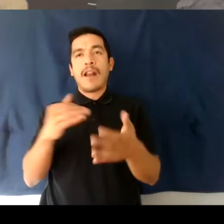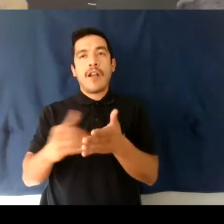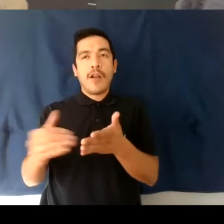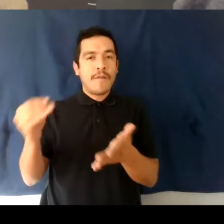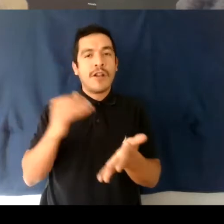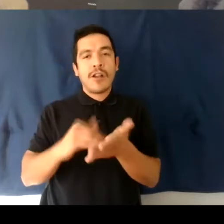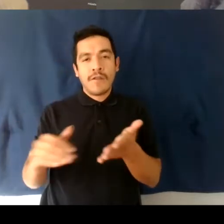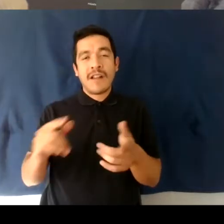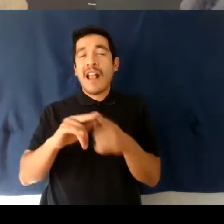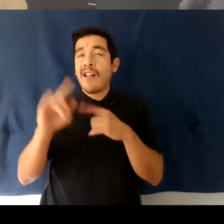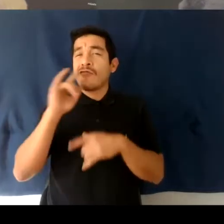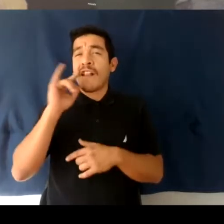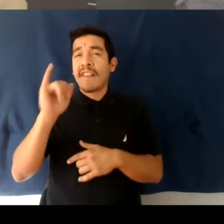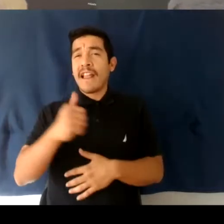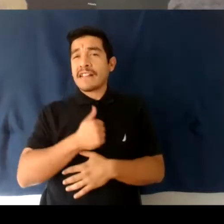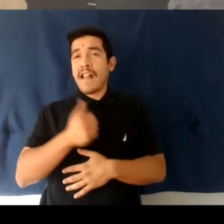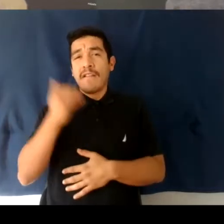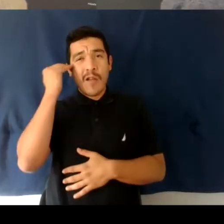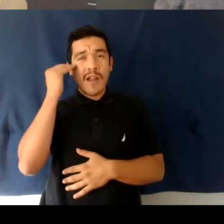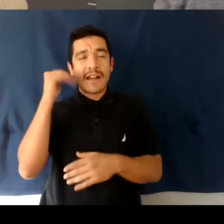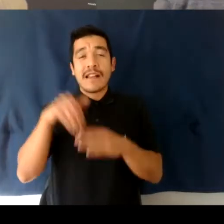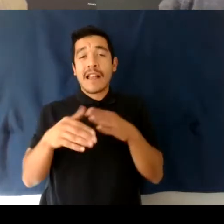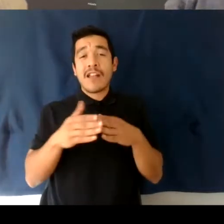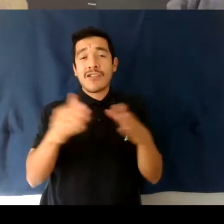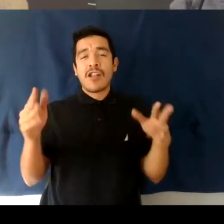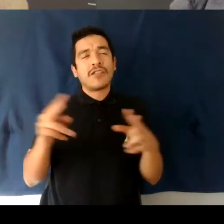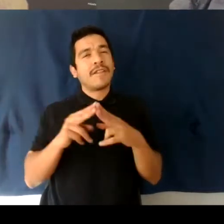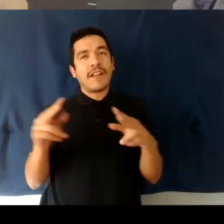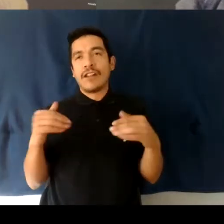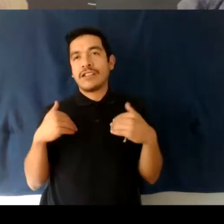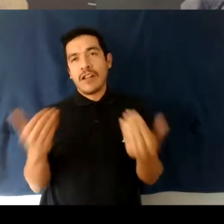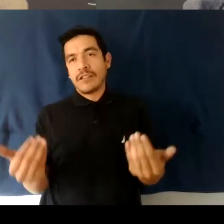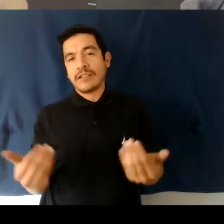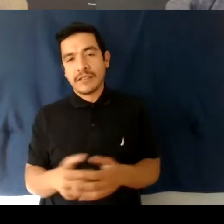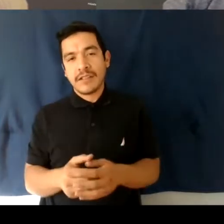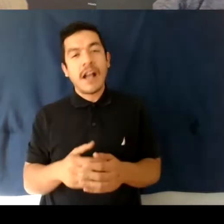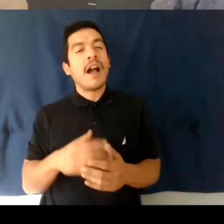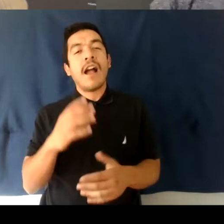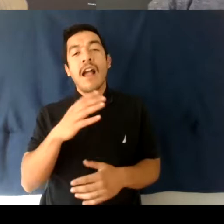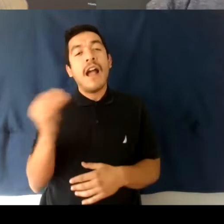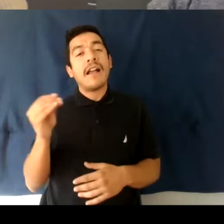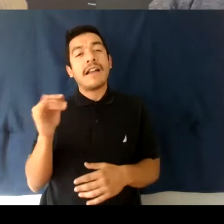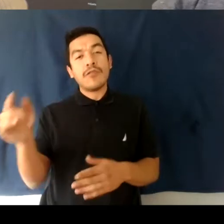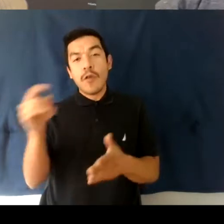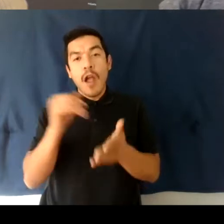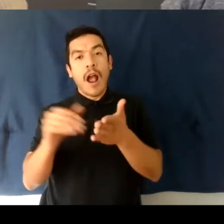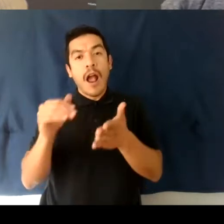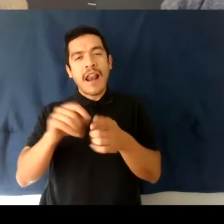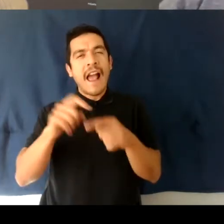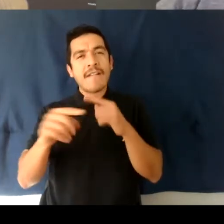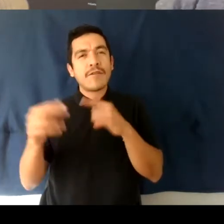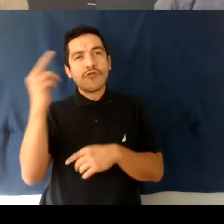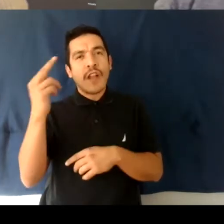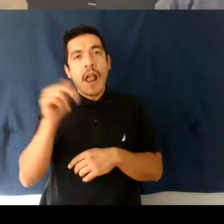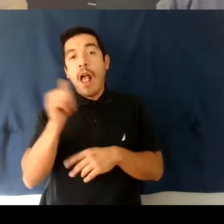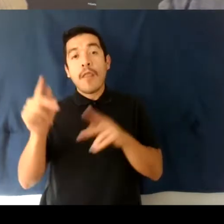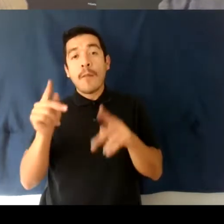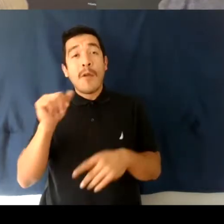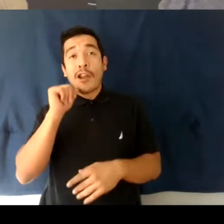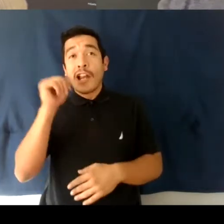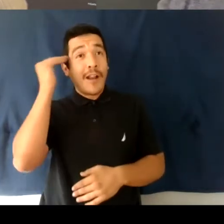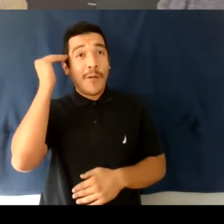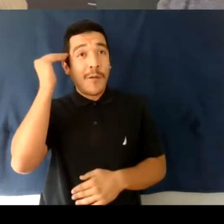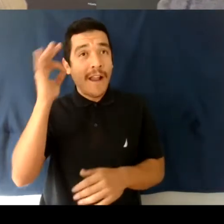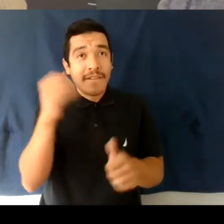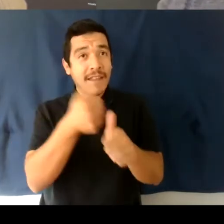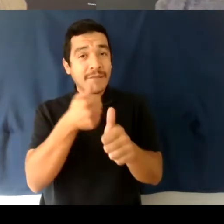that awareness just in general is so exhausting. And then to constantly have to realize that other people aren't aware of it